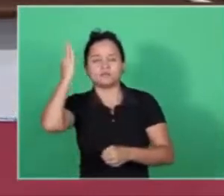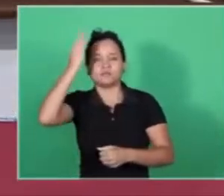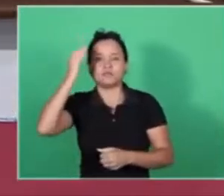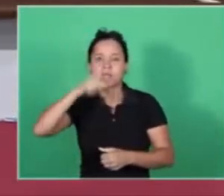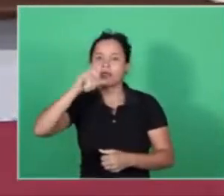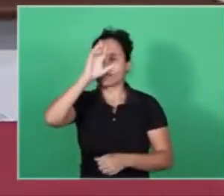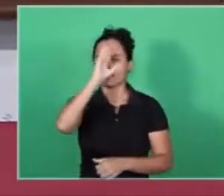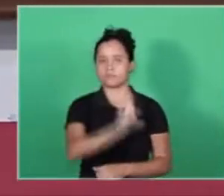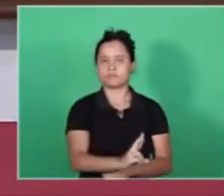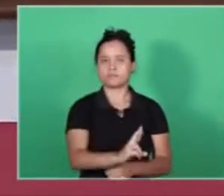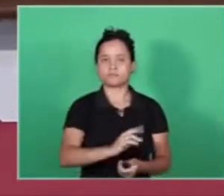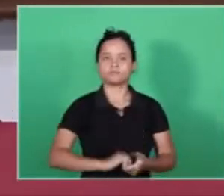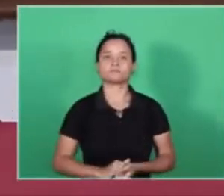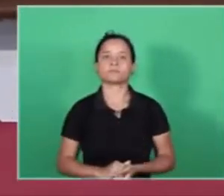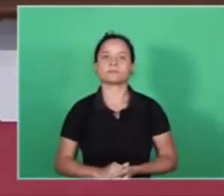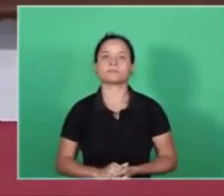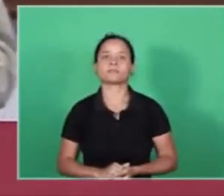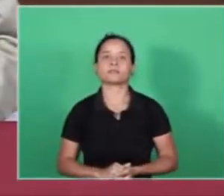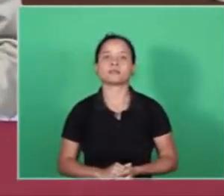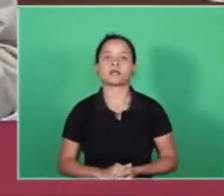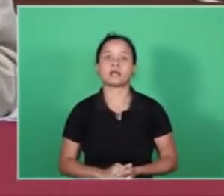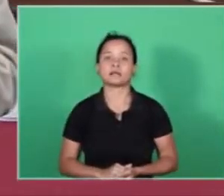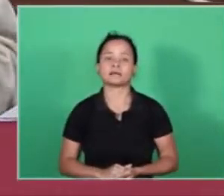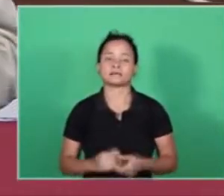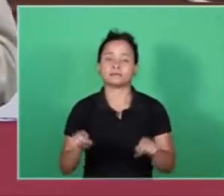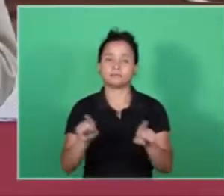reason. So reason